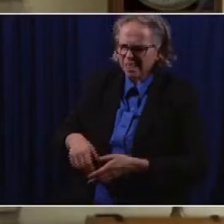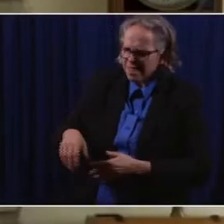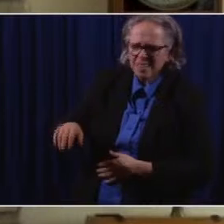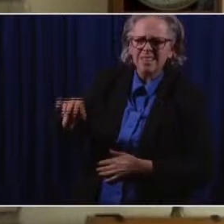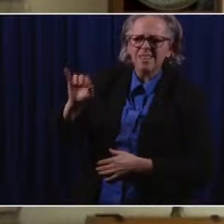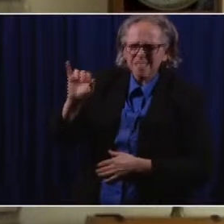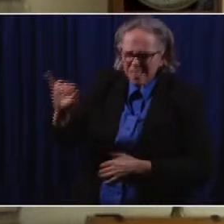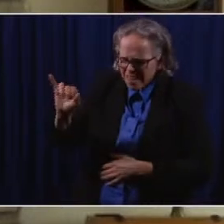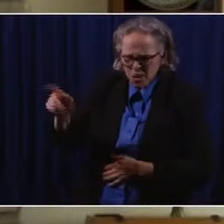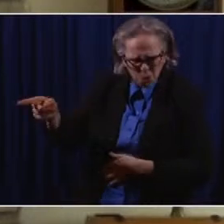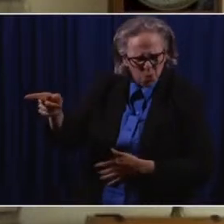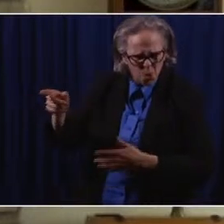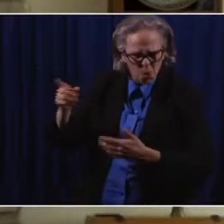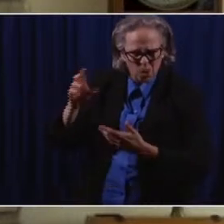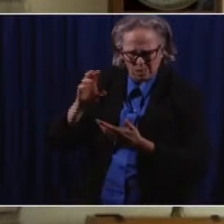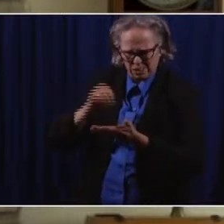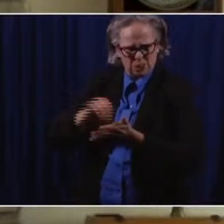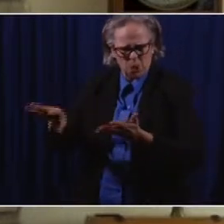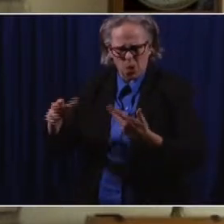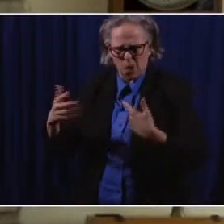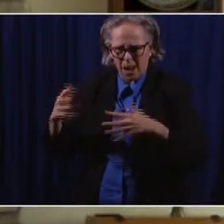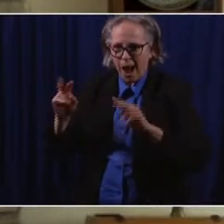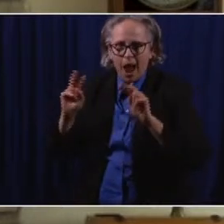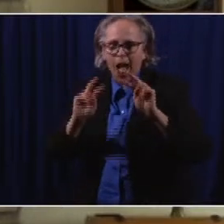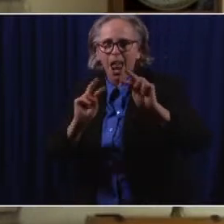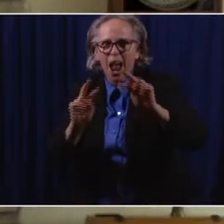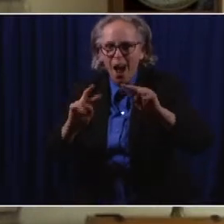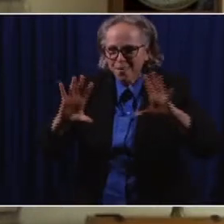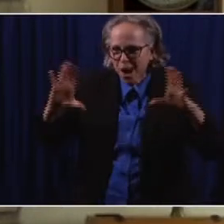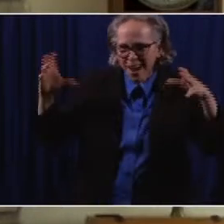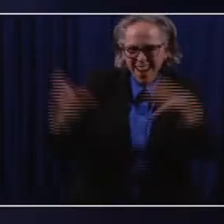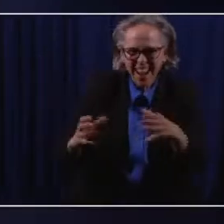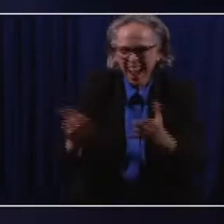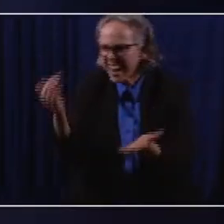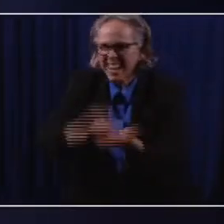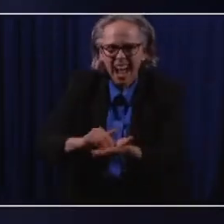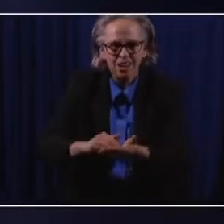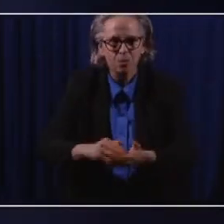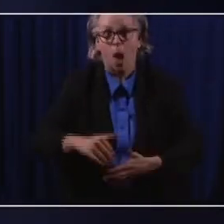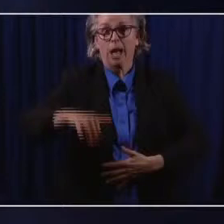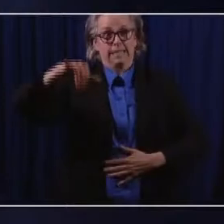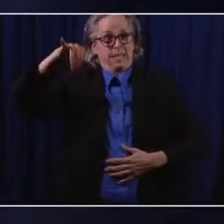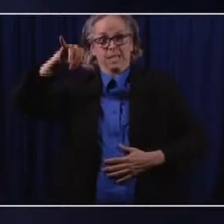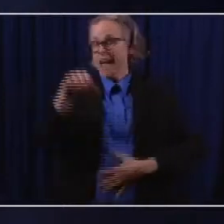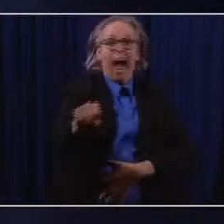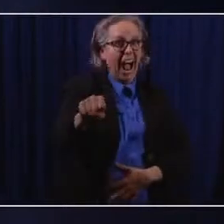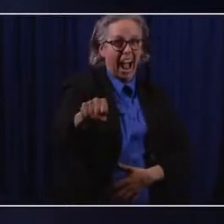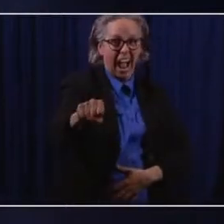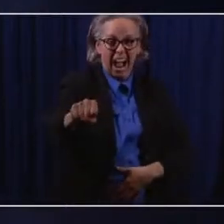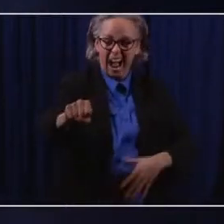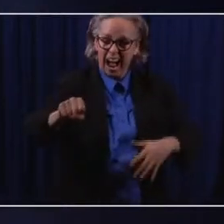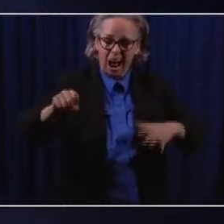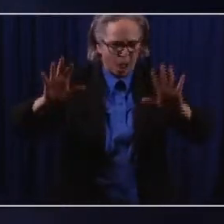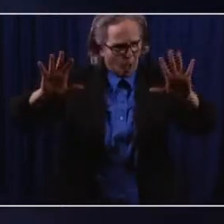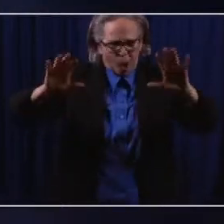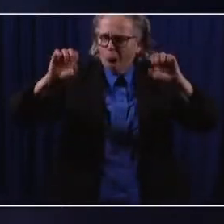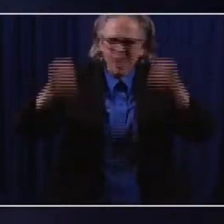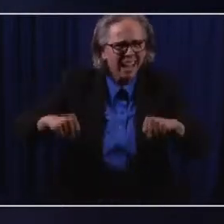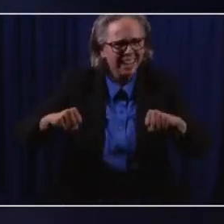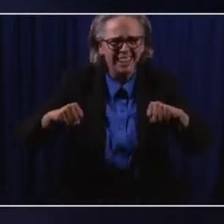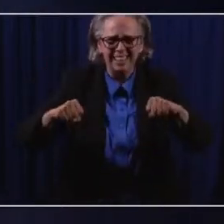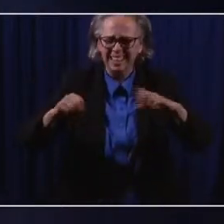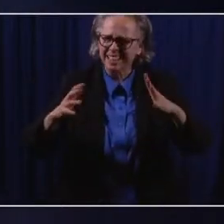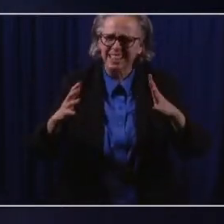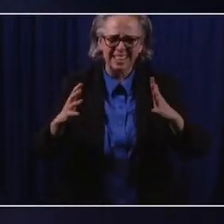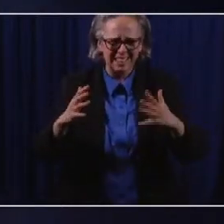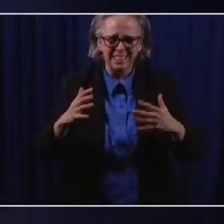looking forward to kind of getting back together in class? Absolutely. I had the opportunity, and I know a lot